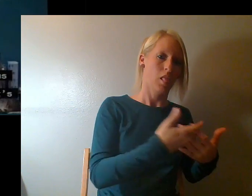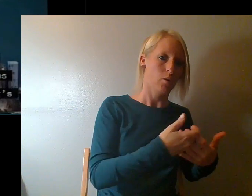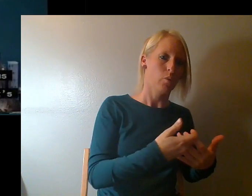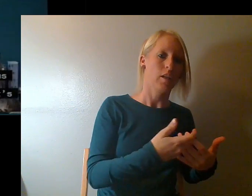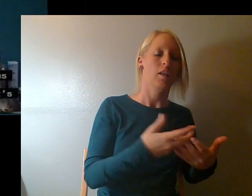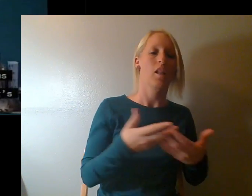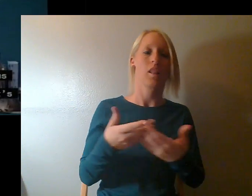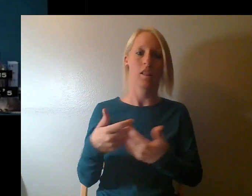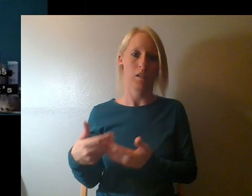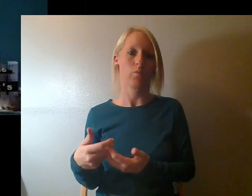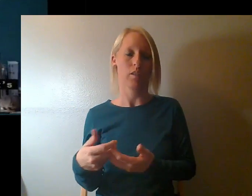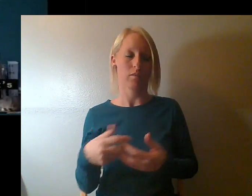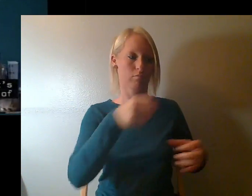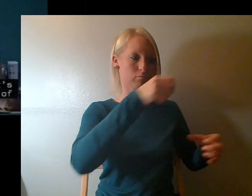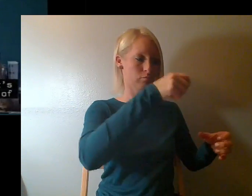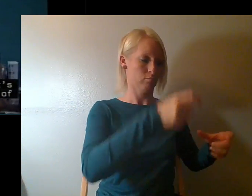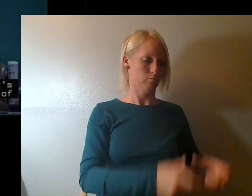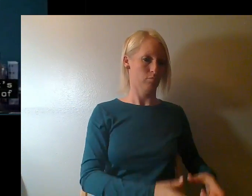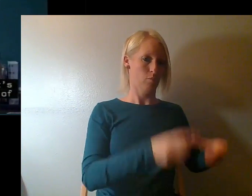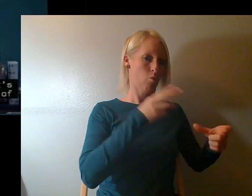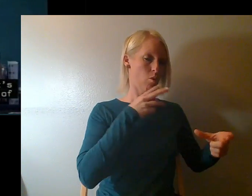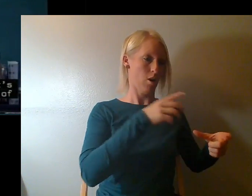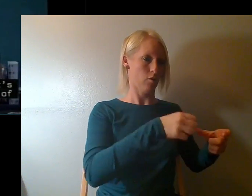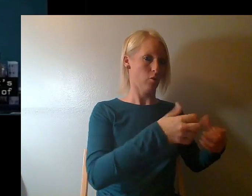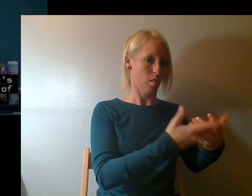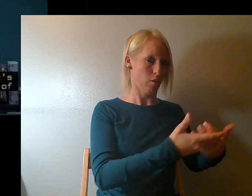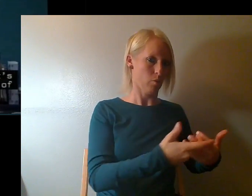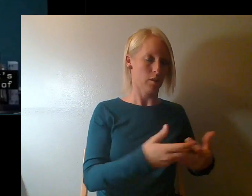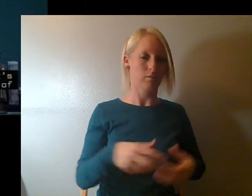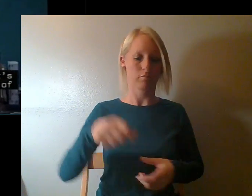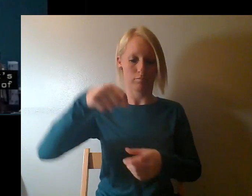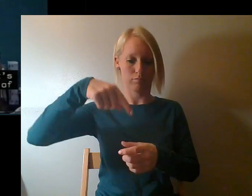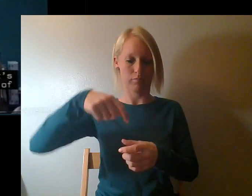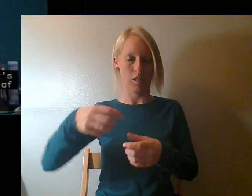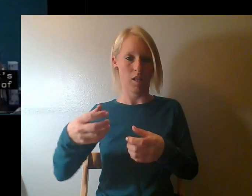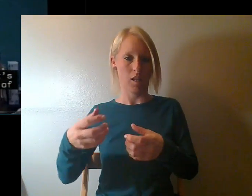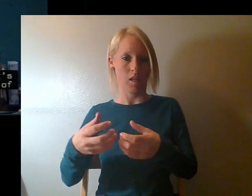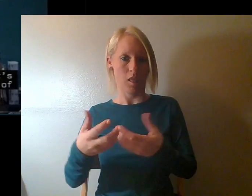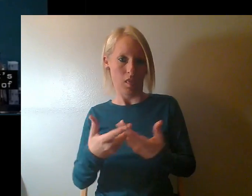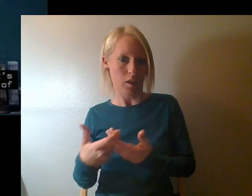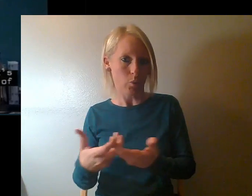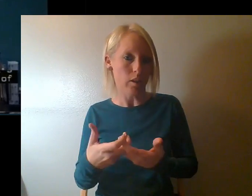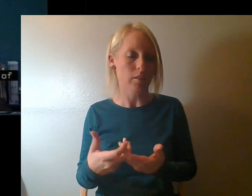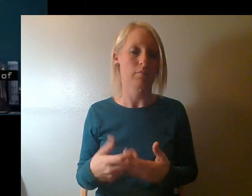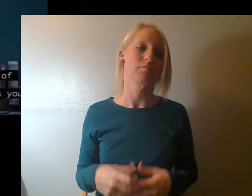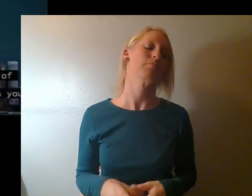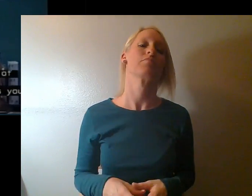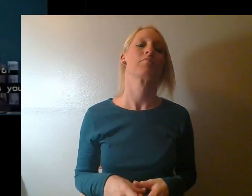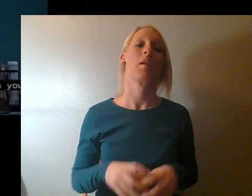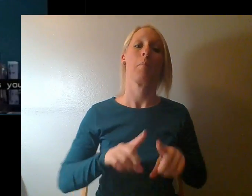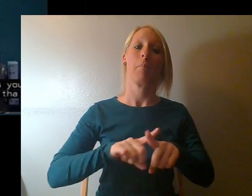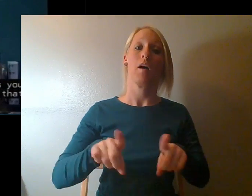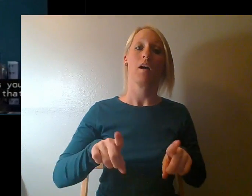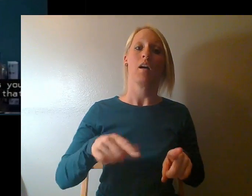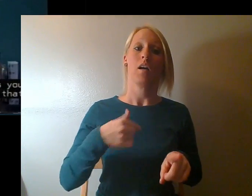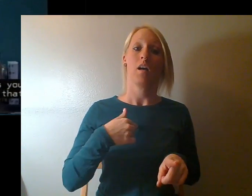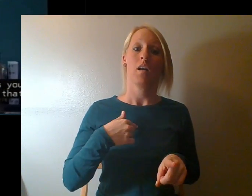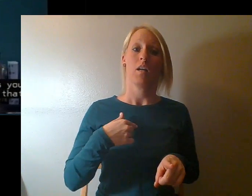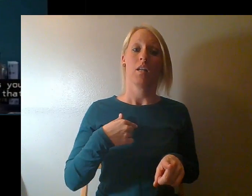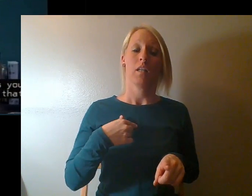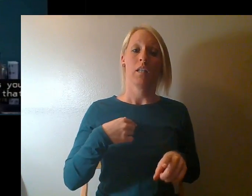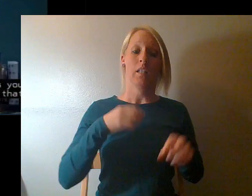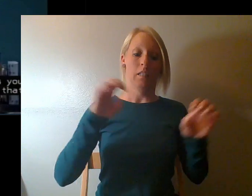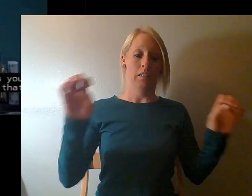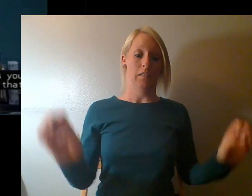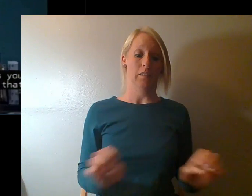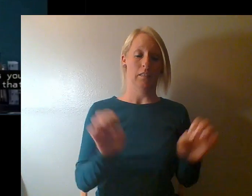took a solid, let's say I took if I took one of those Easter egg dyes, you know, those little pills you get from Paz,